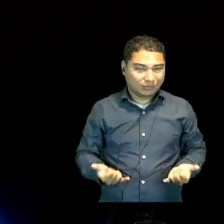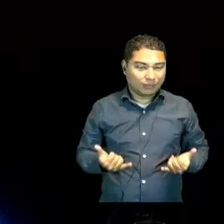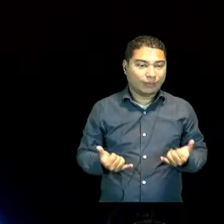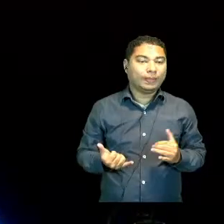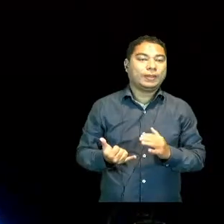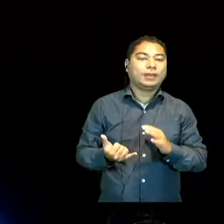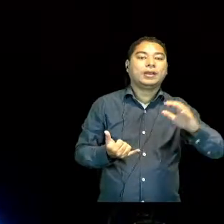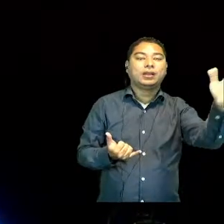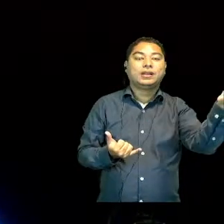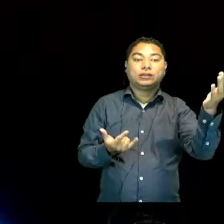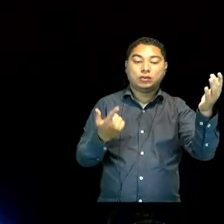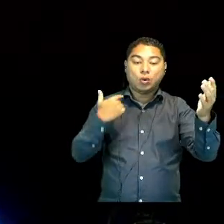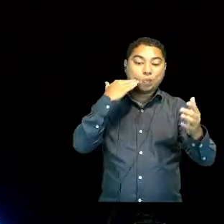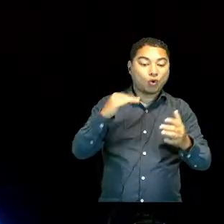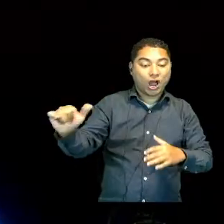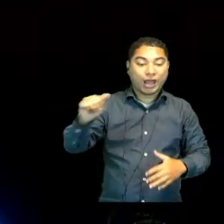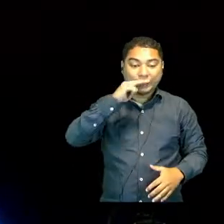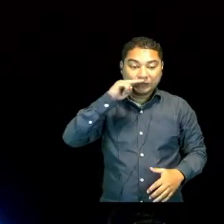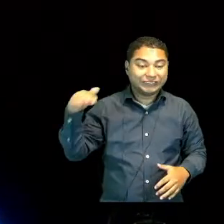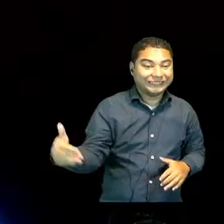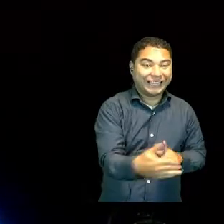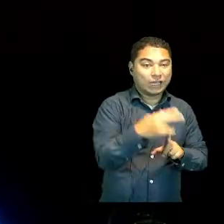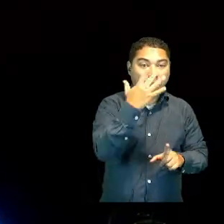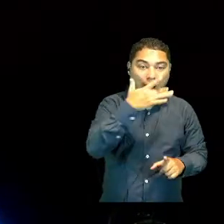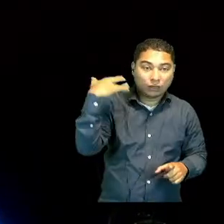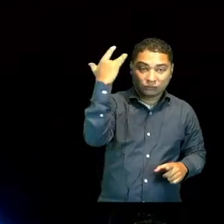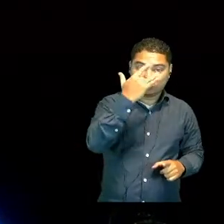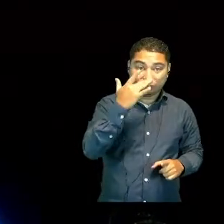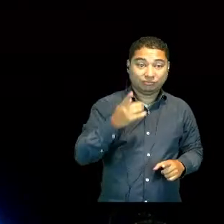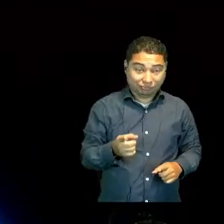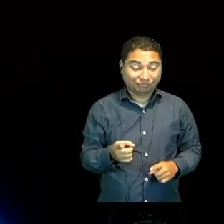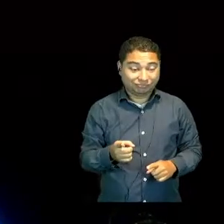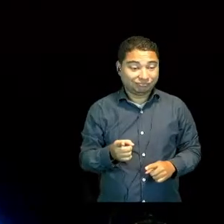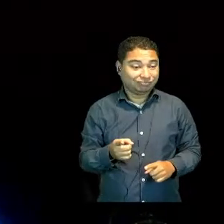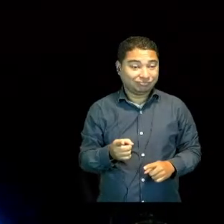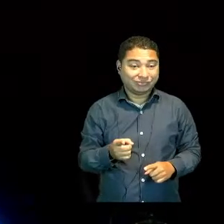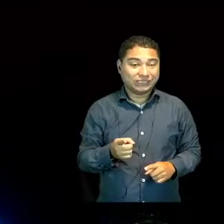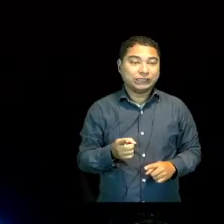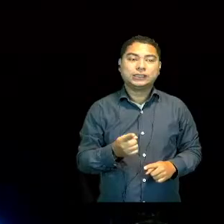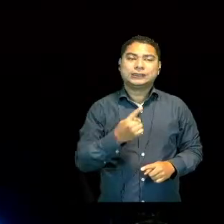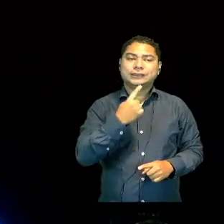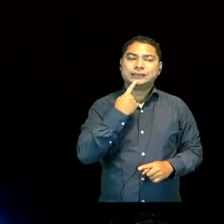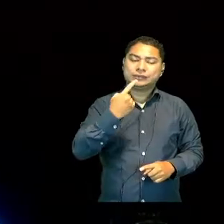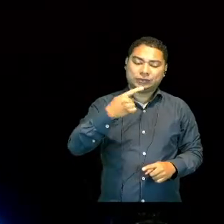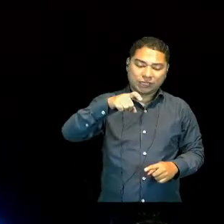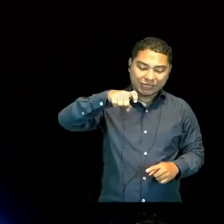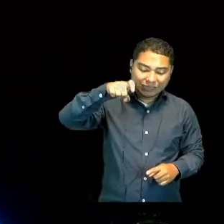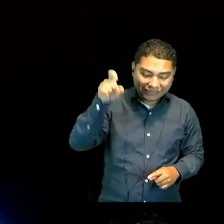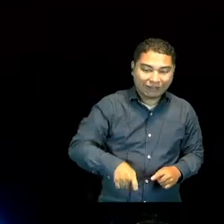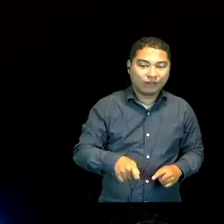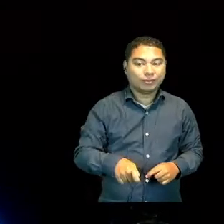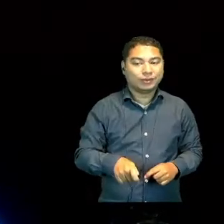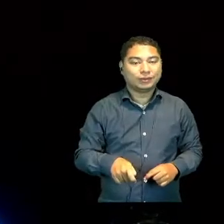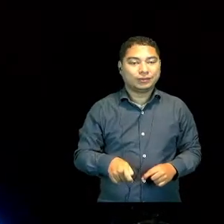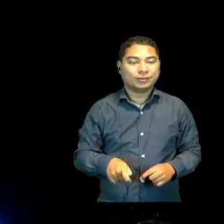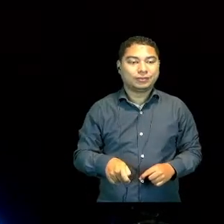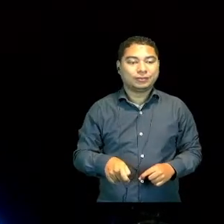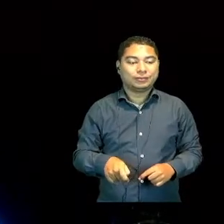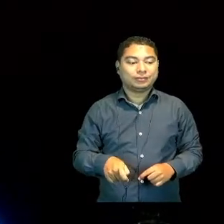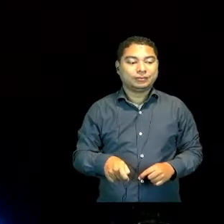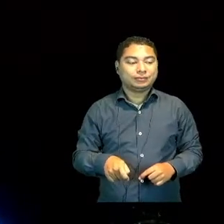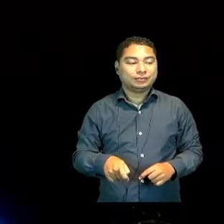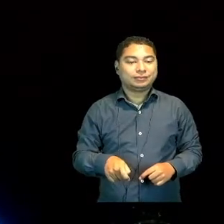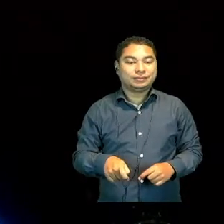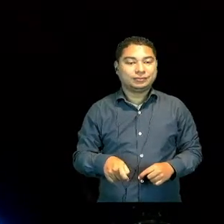girls of African descent, let us all embrace each other. Let